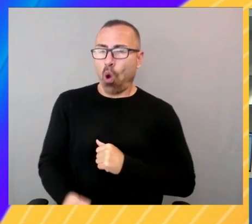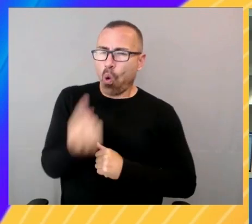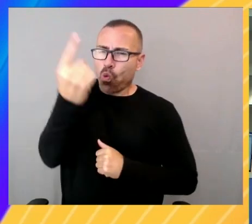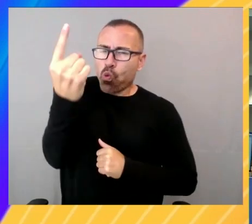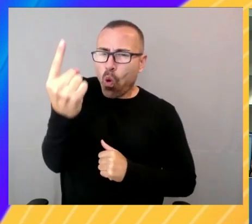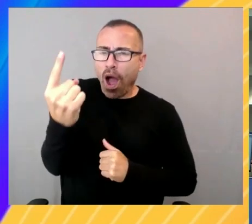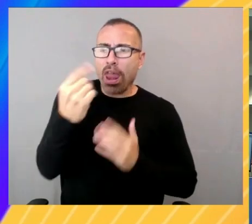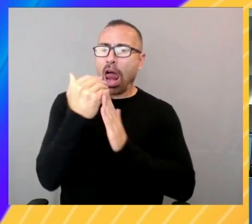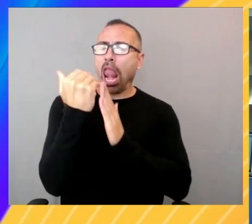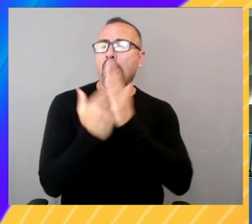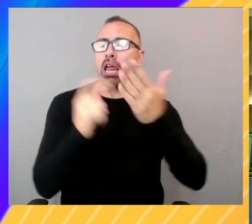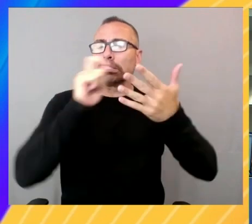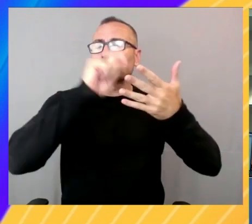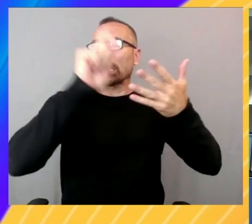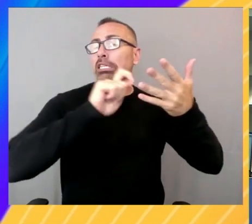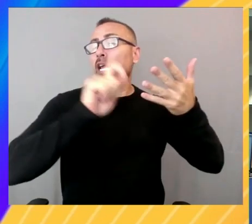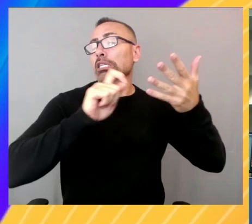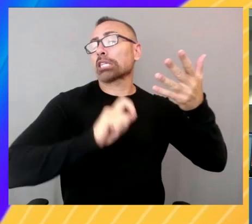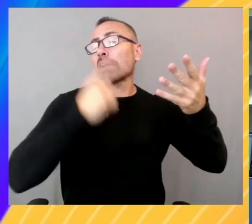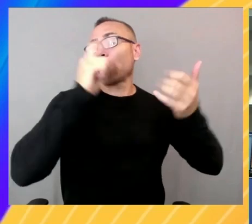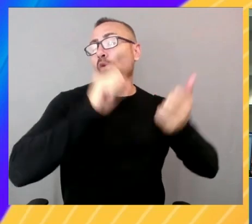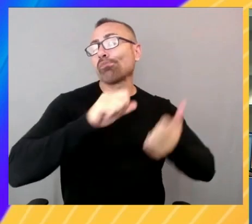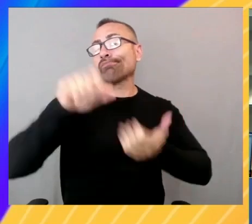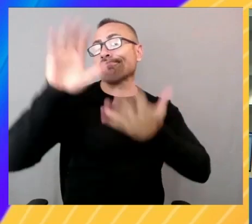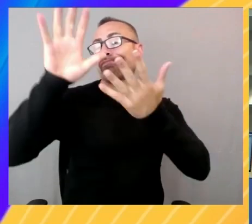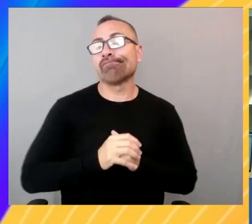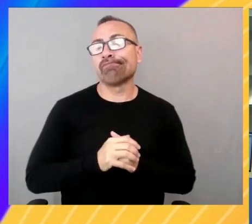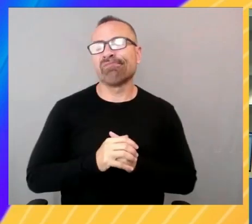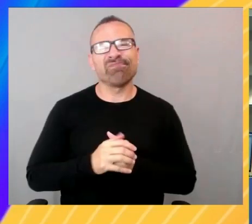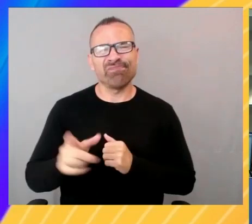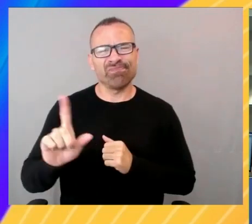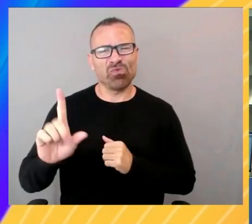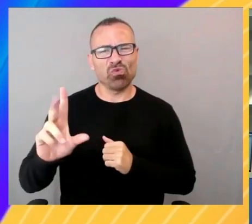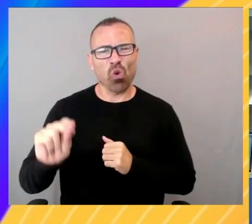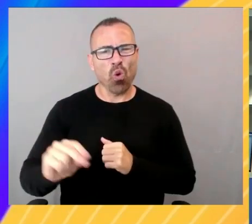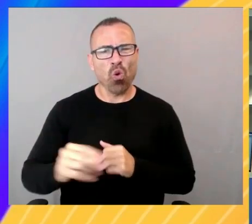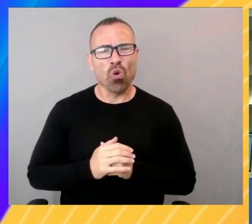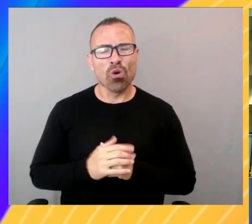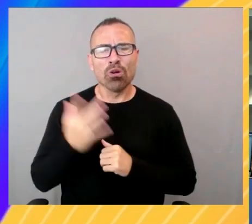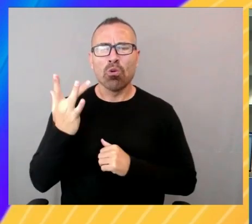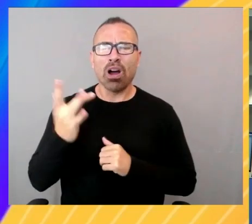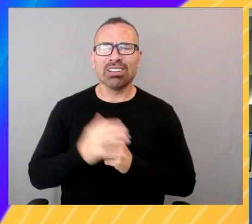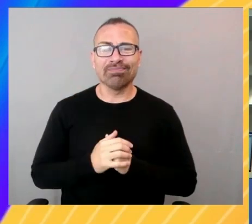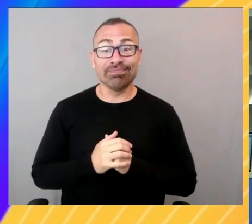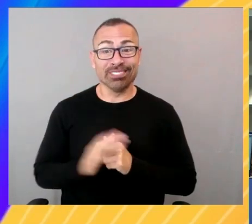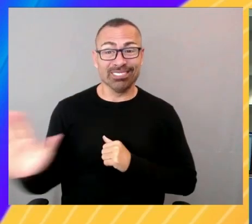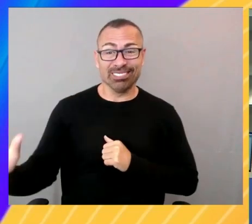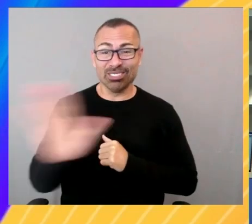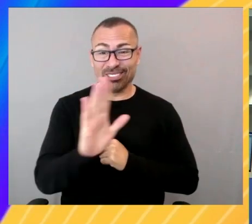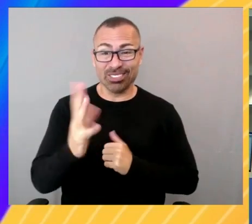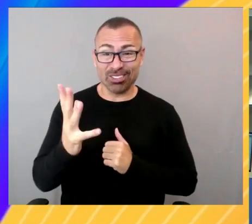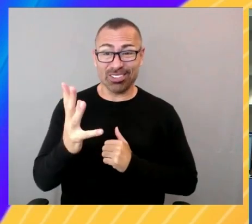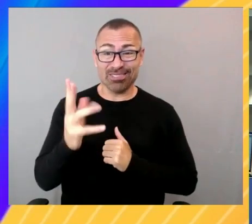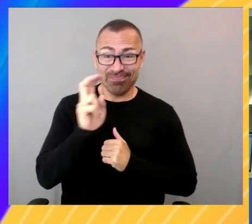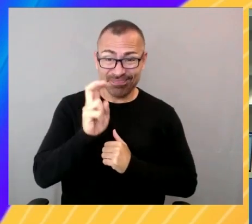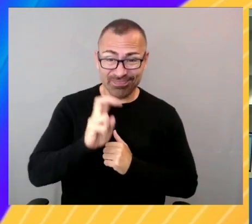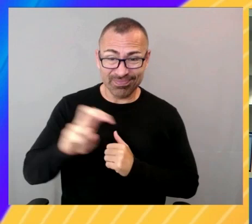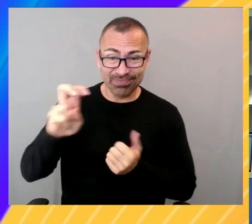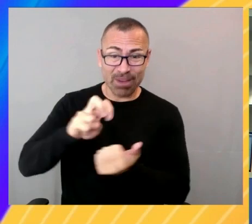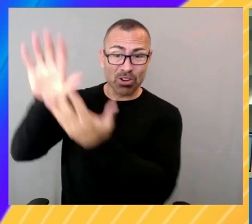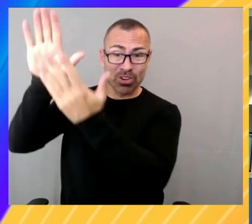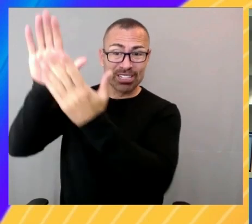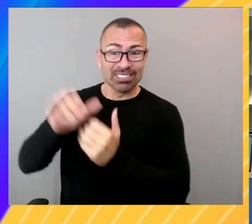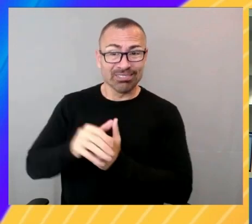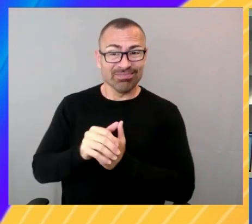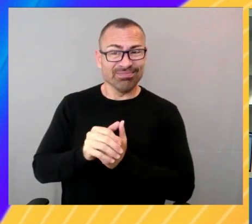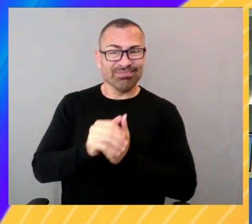transformation. Everyone's journey is so different, everyone's checklist is different. But what we've actually figured out is the questions they're asking